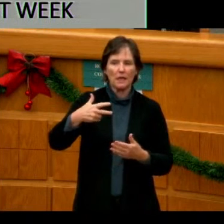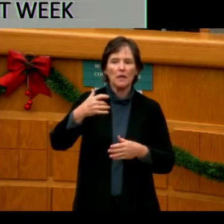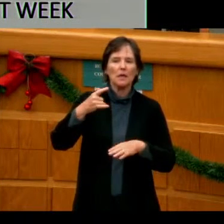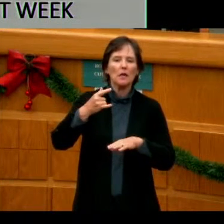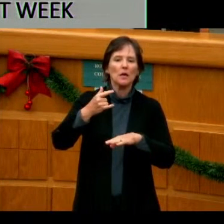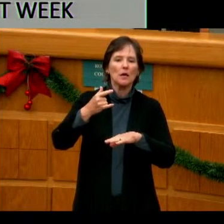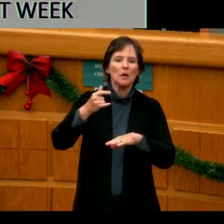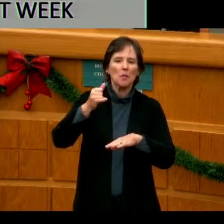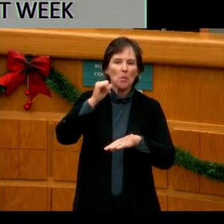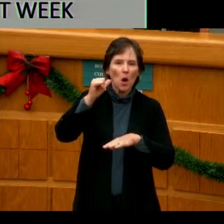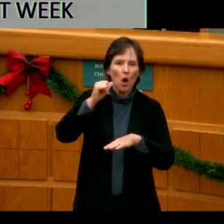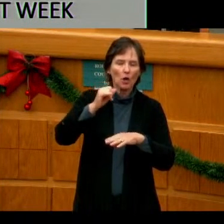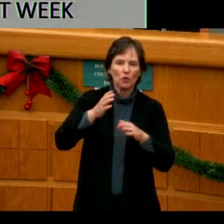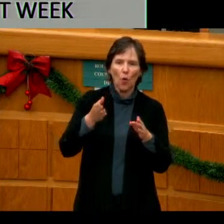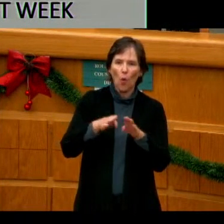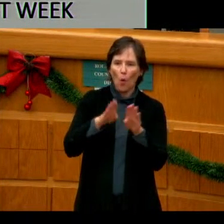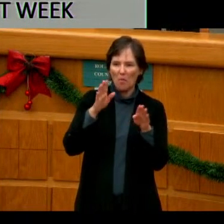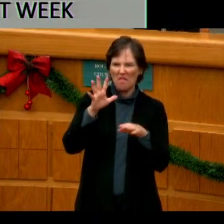at 50%